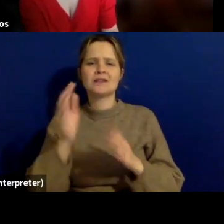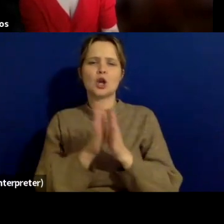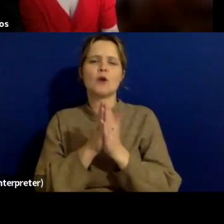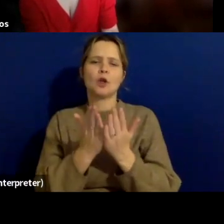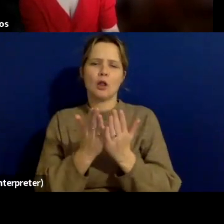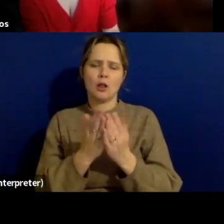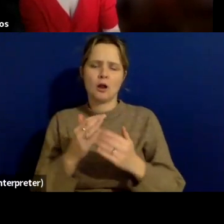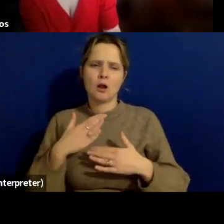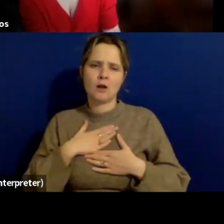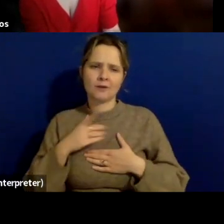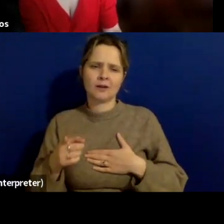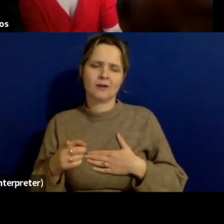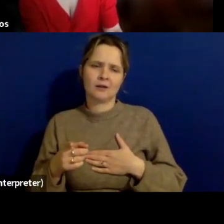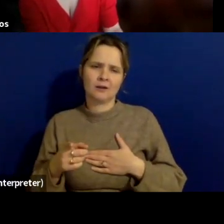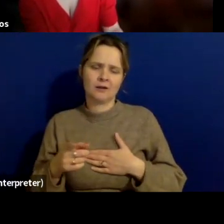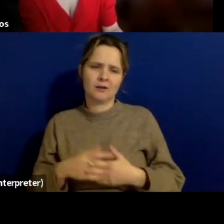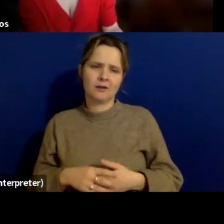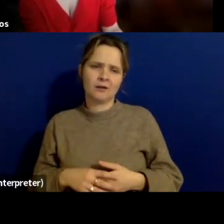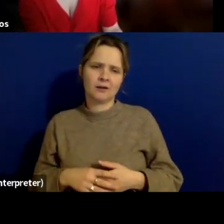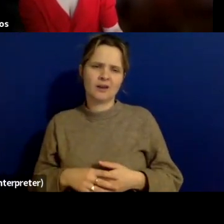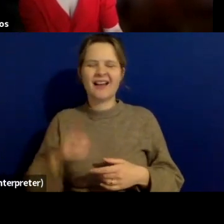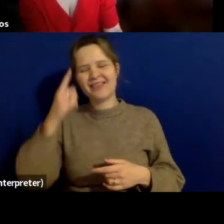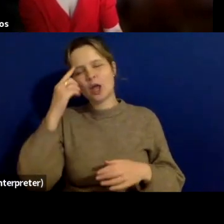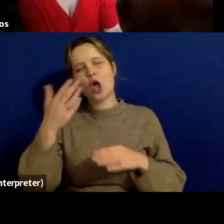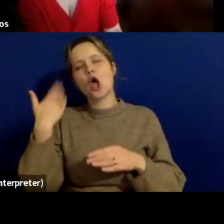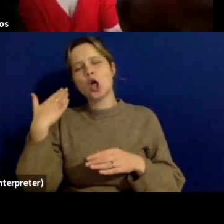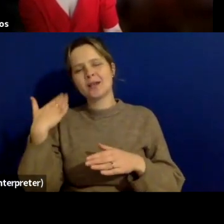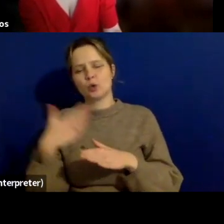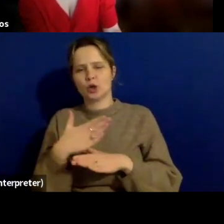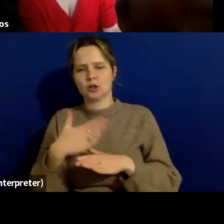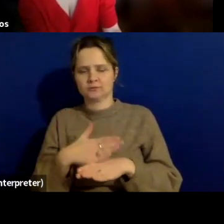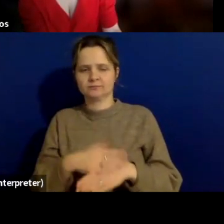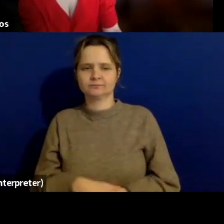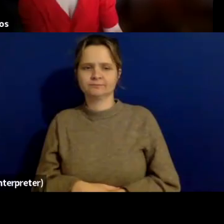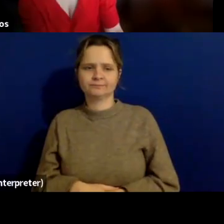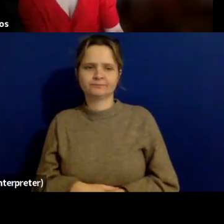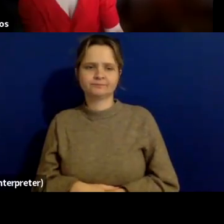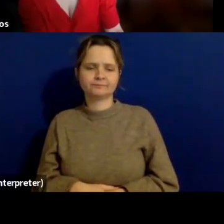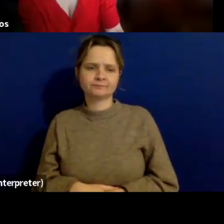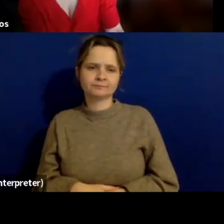mainly his earlier work, I have again to admit.